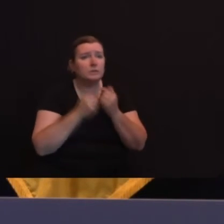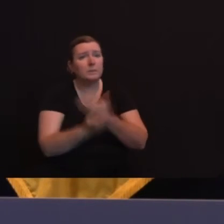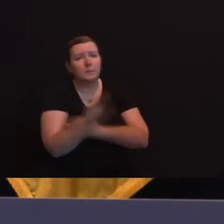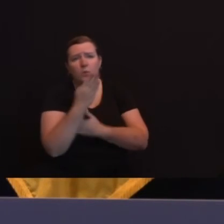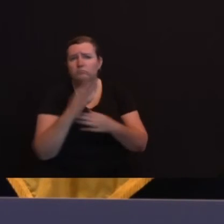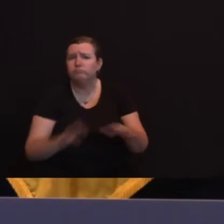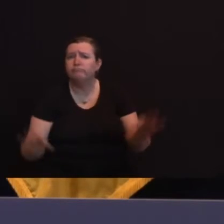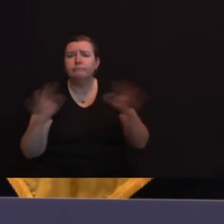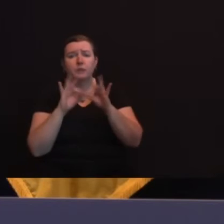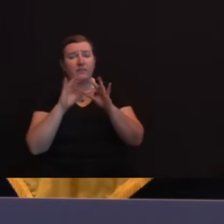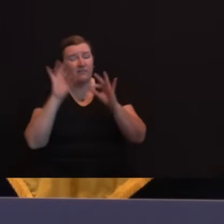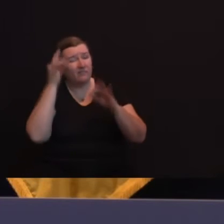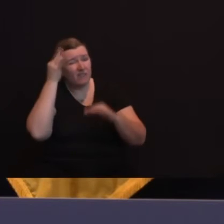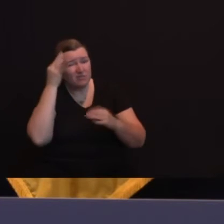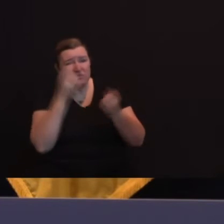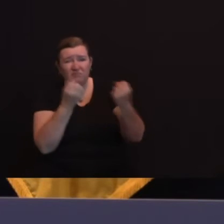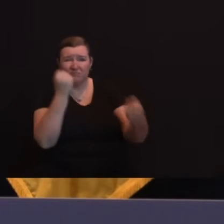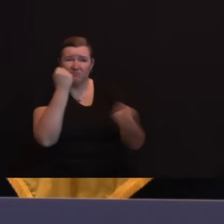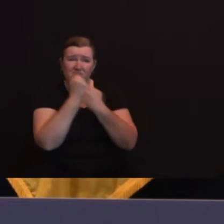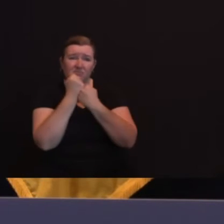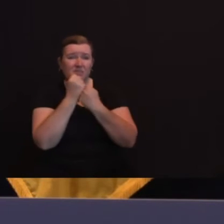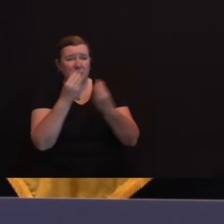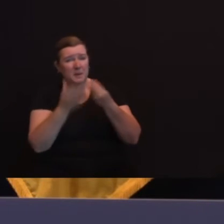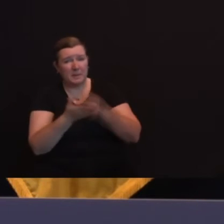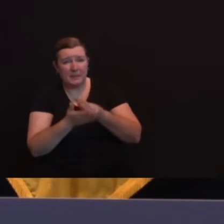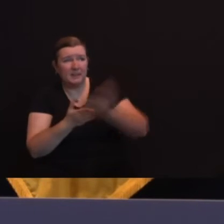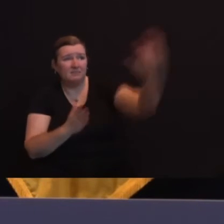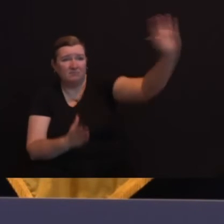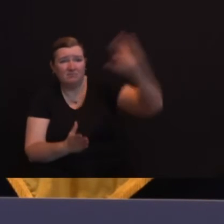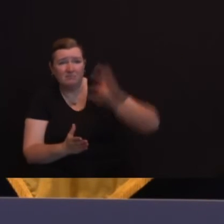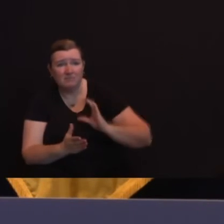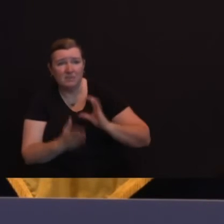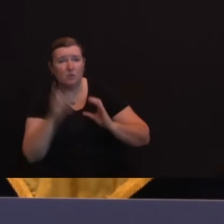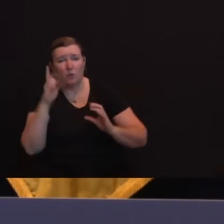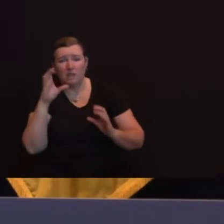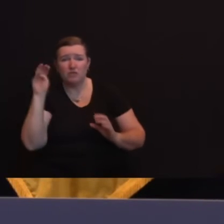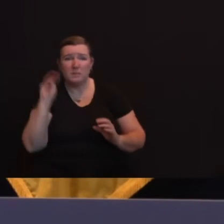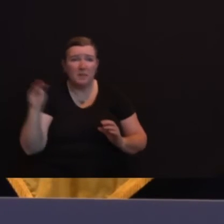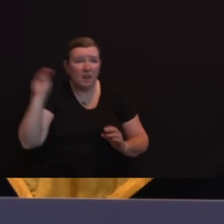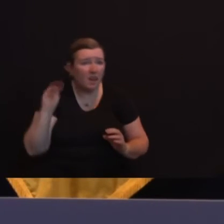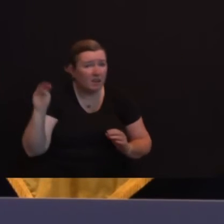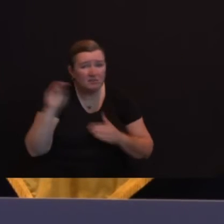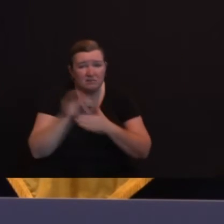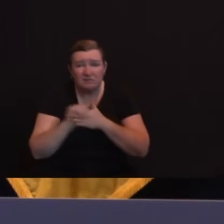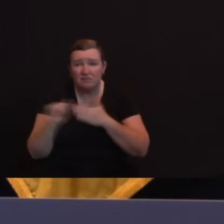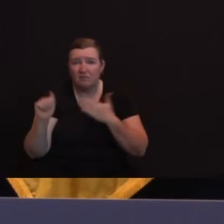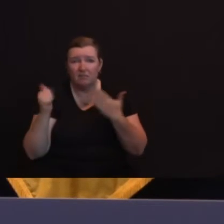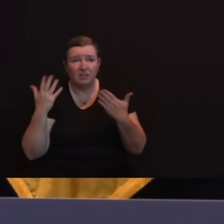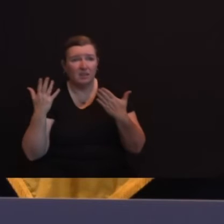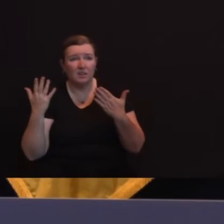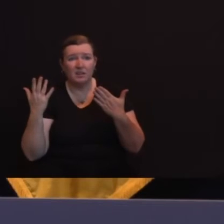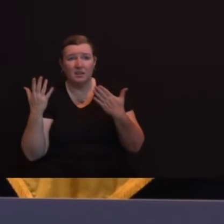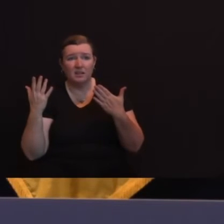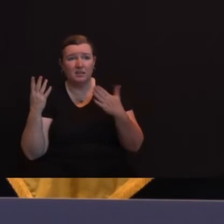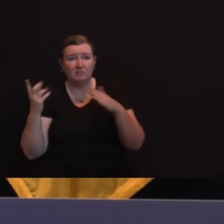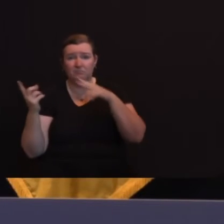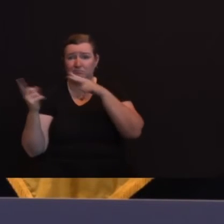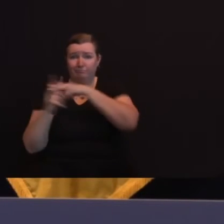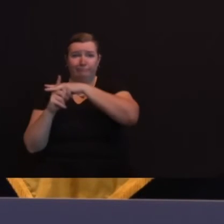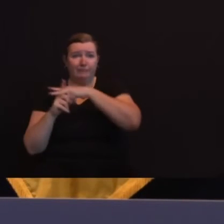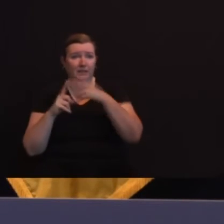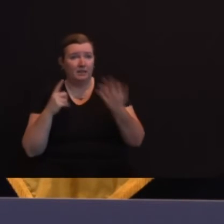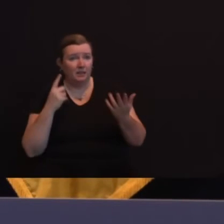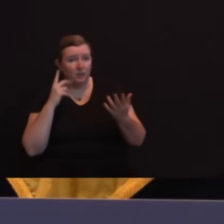money. I think there's $100 and something million that's been designated, and I think we estimate an $8+